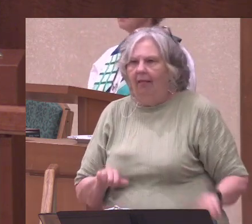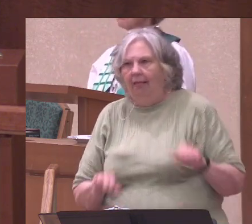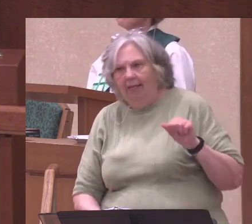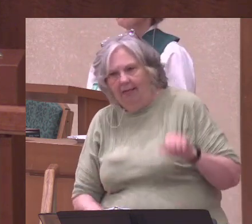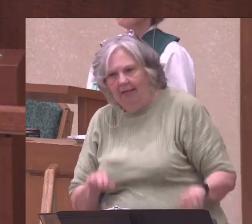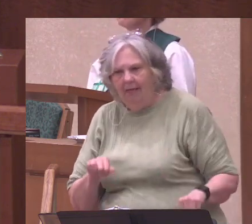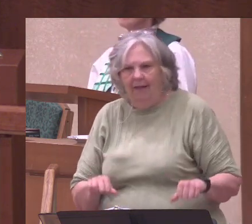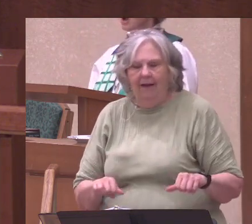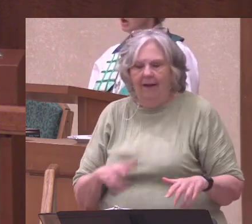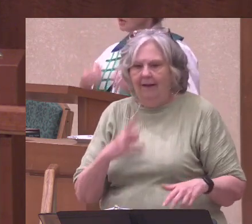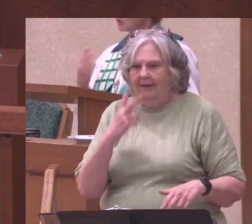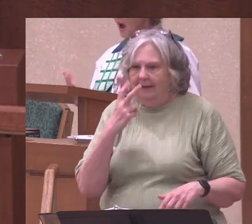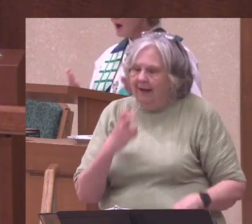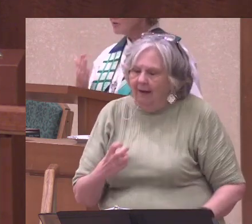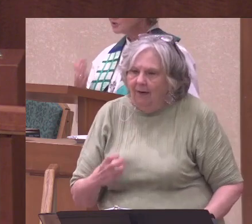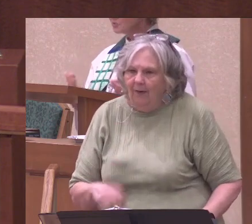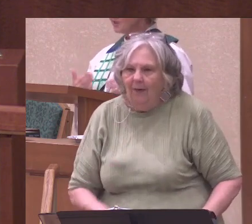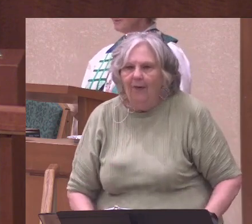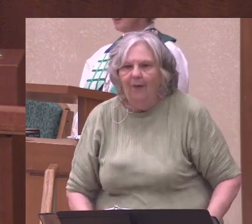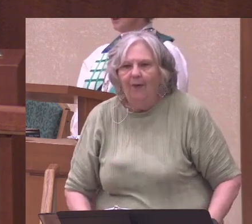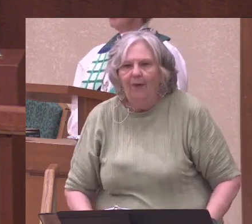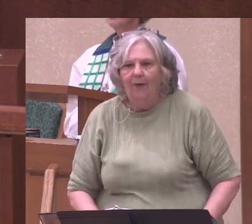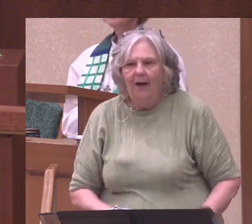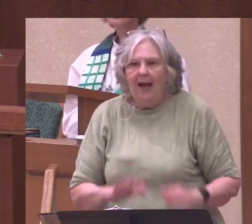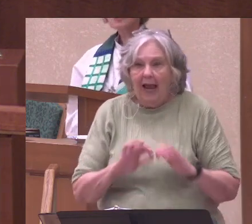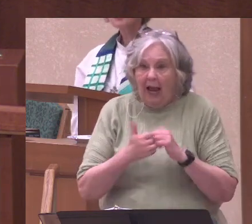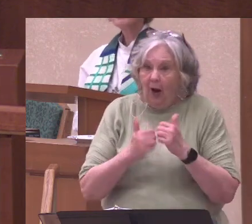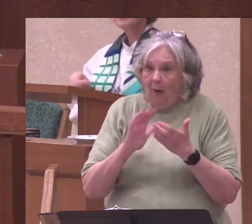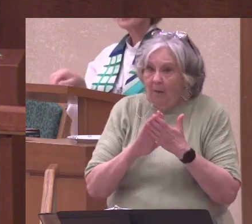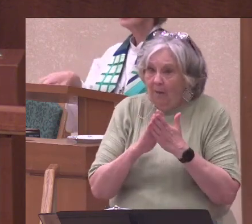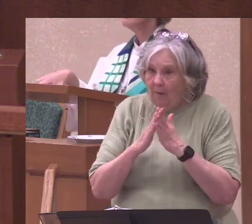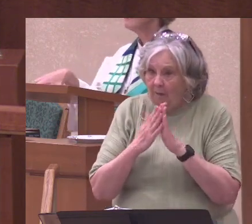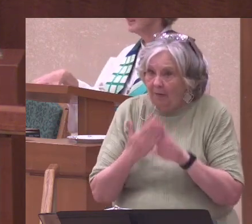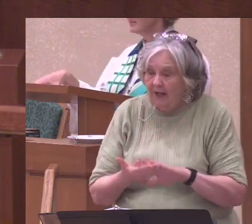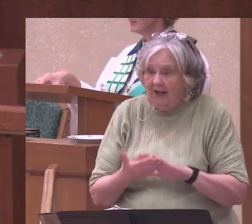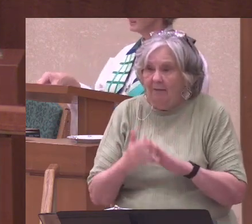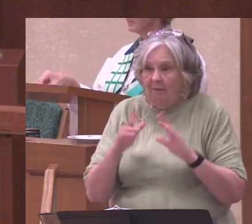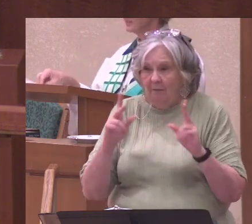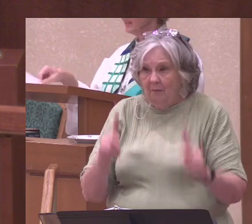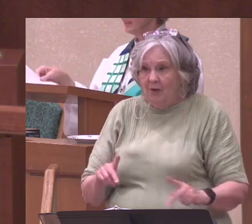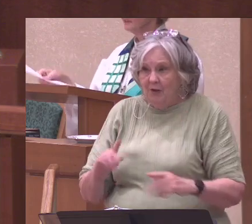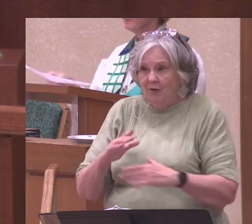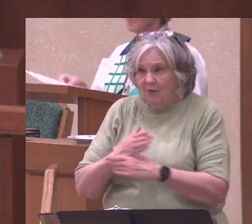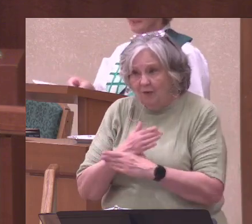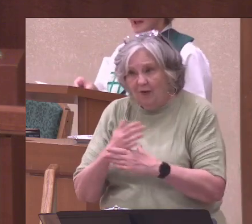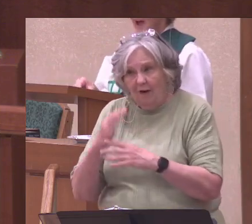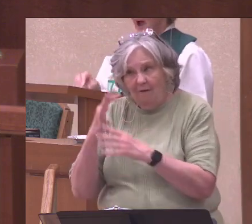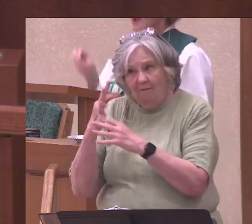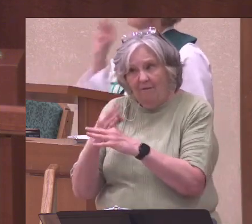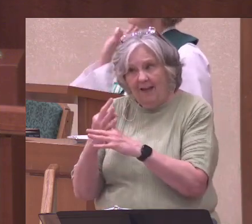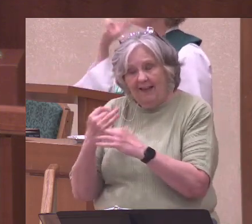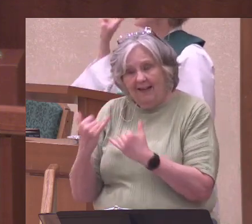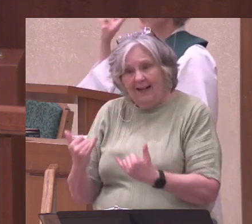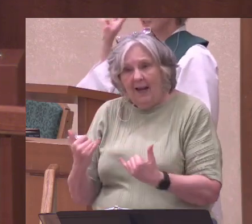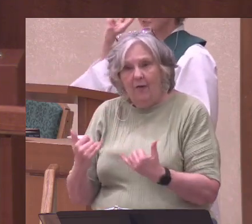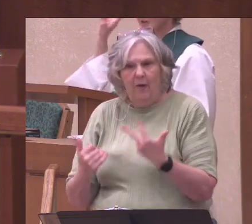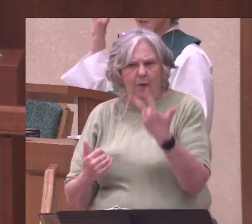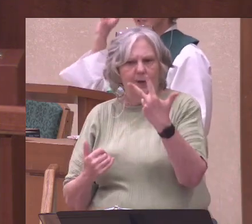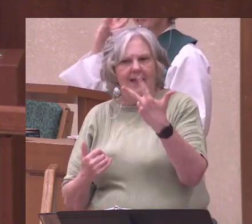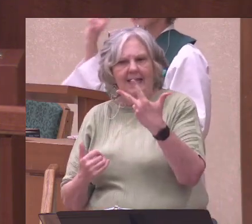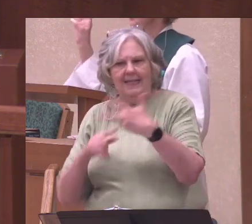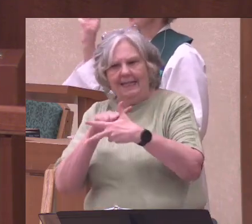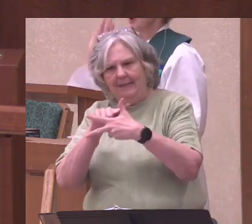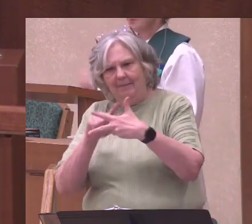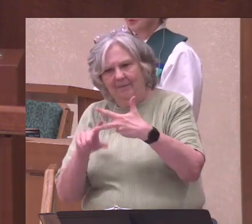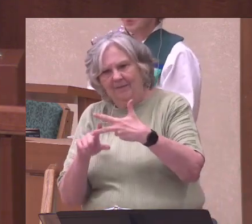doubts. So how does one become a torchbearer of faith today? I have 3 things for us